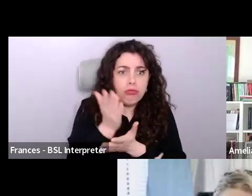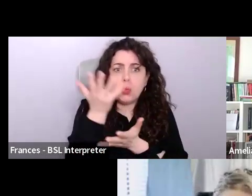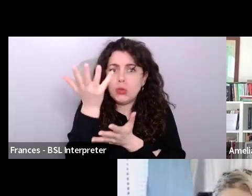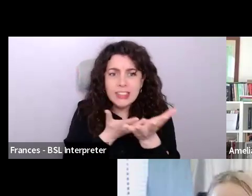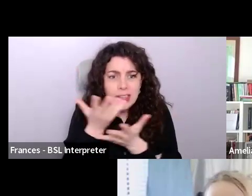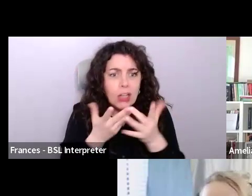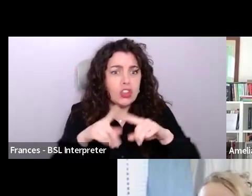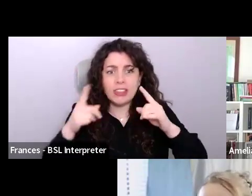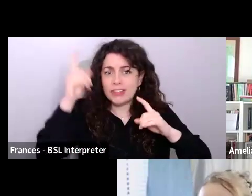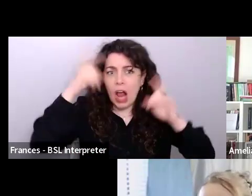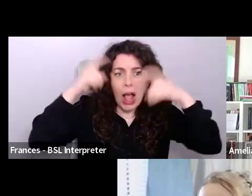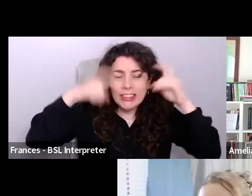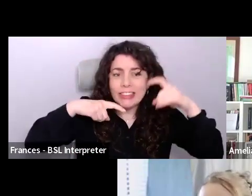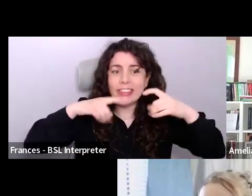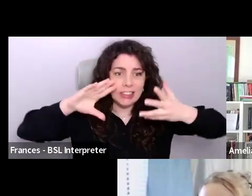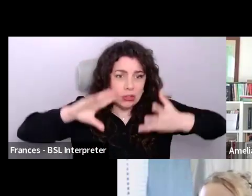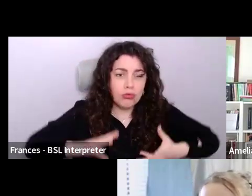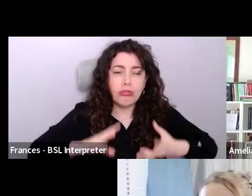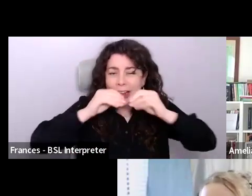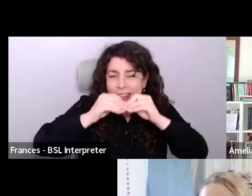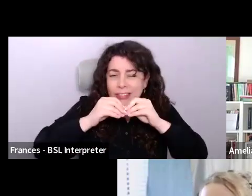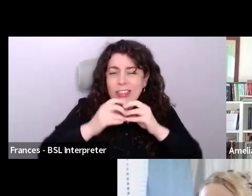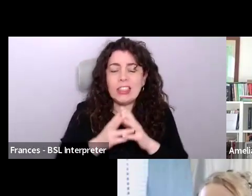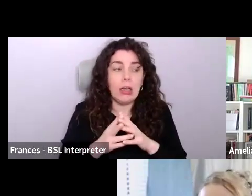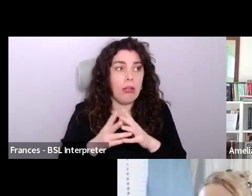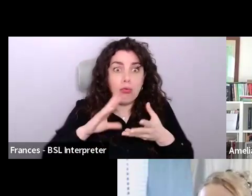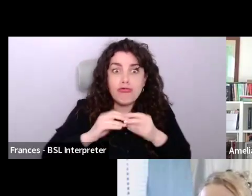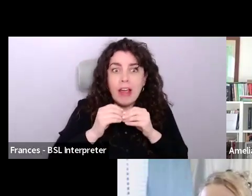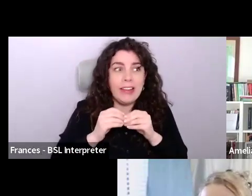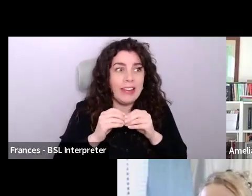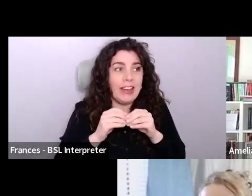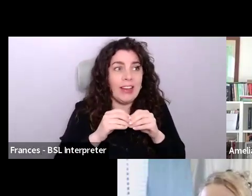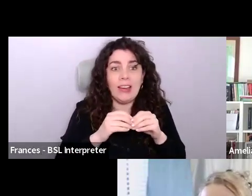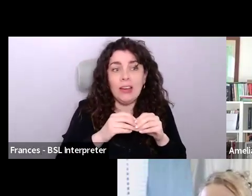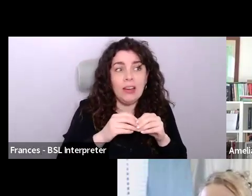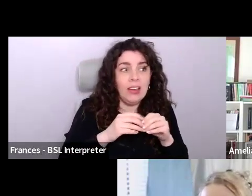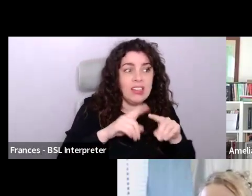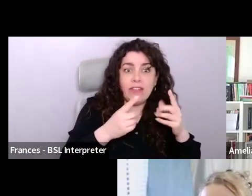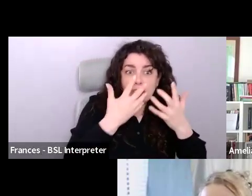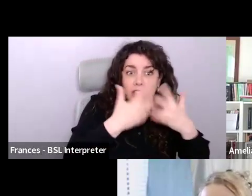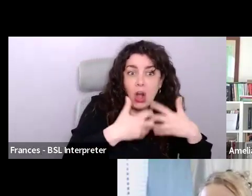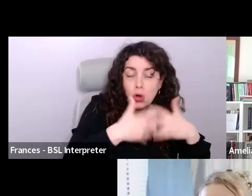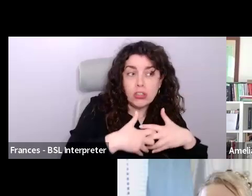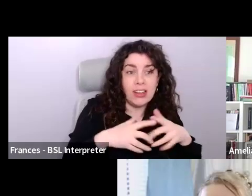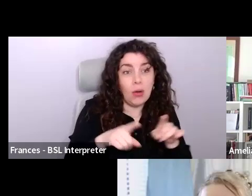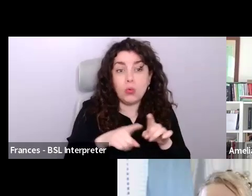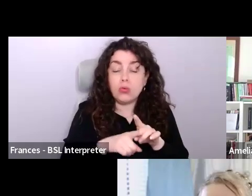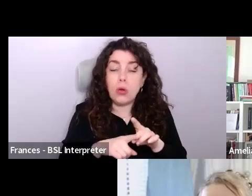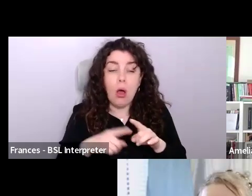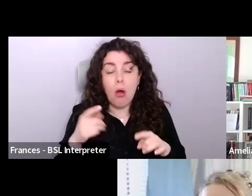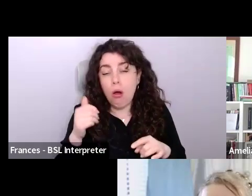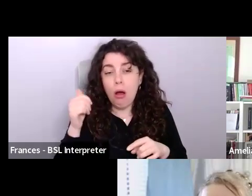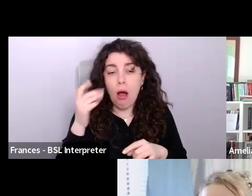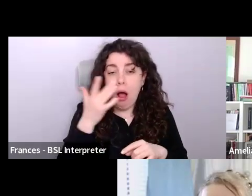and creativity, plus inbuilt technology. You know, AI is a whole new webinar topic of how